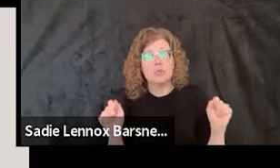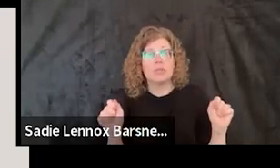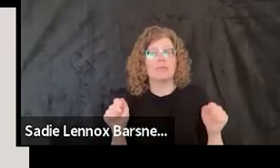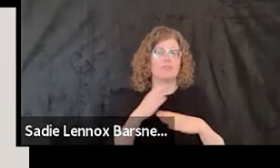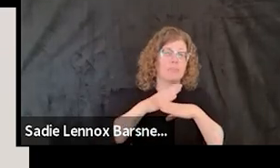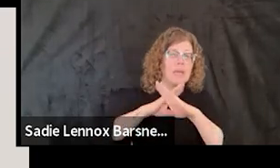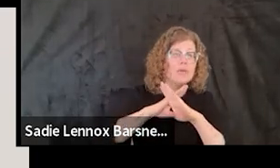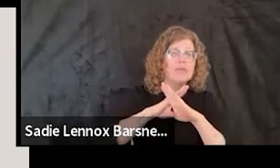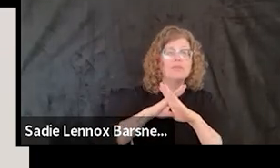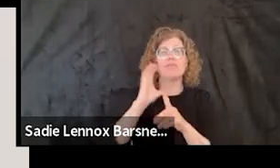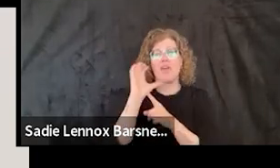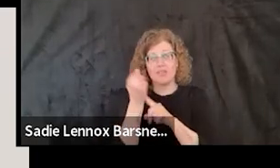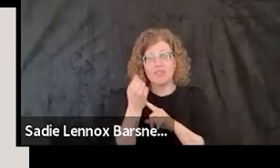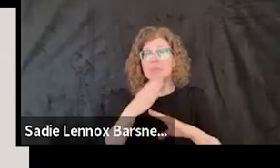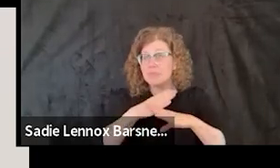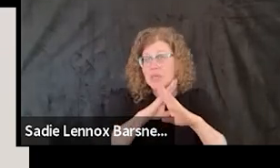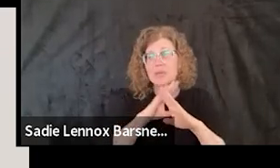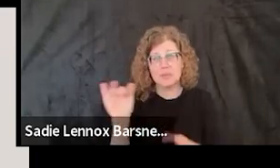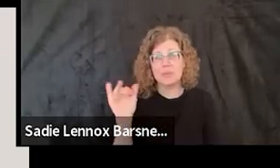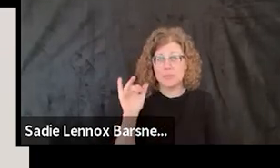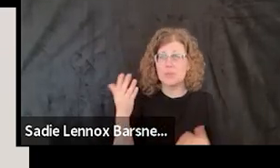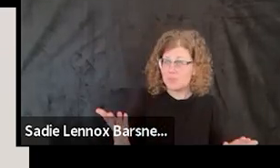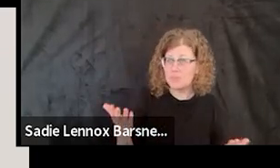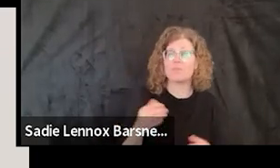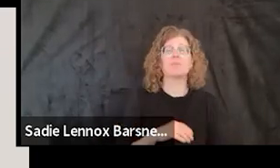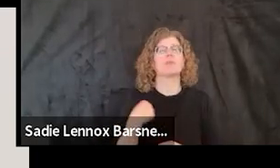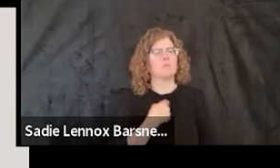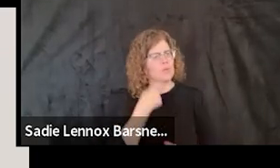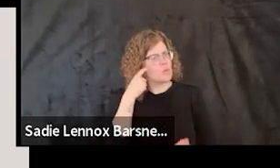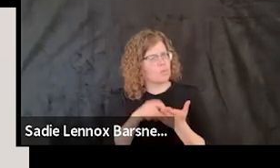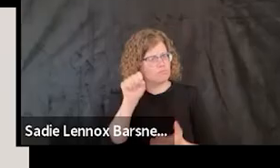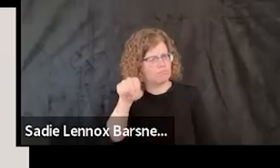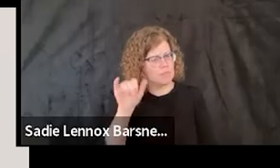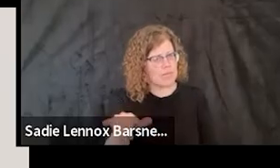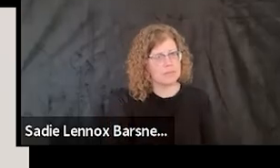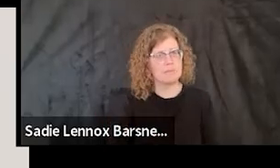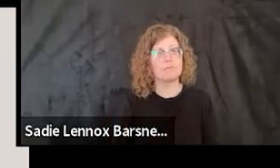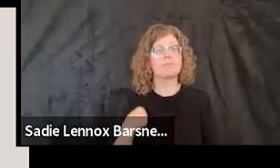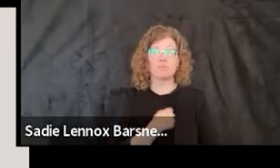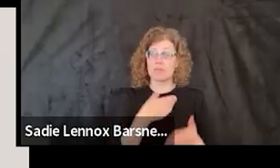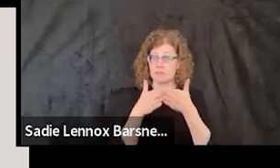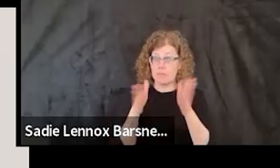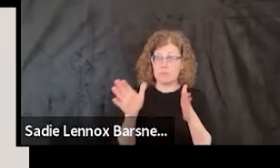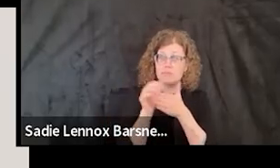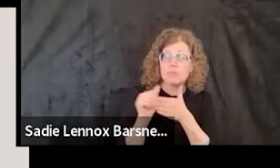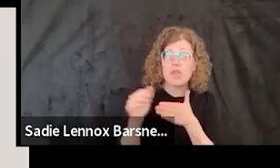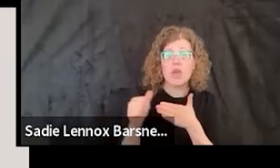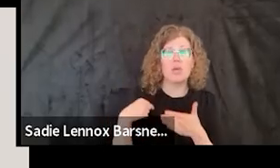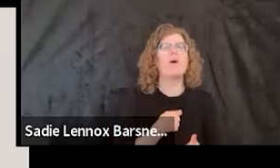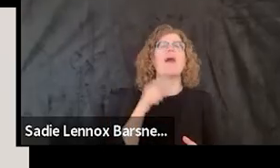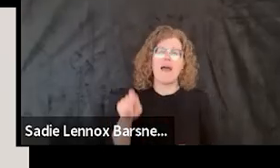As a public funder, we have a responsibility to ensure equitable access to public